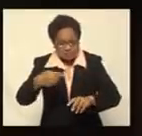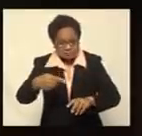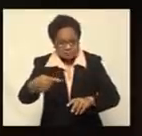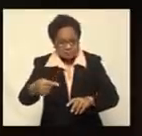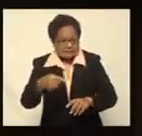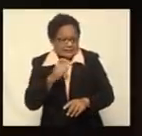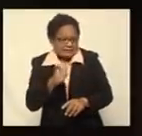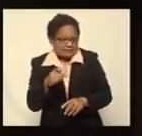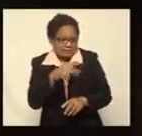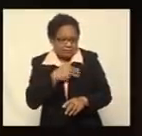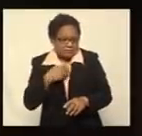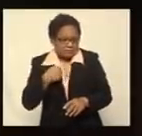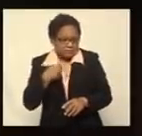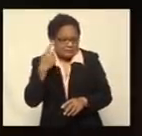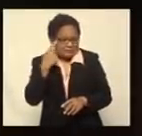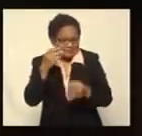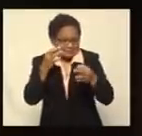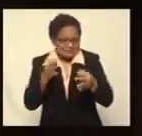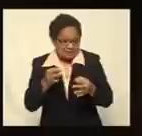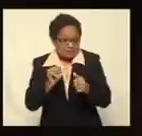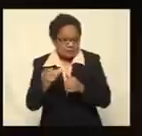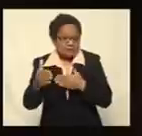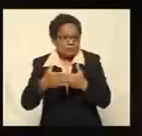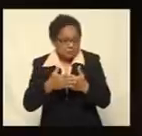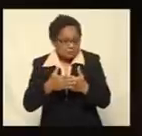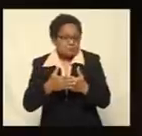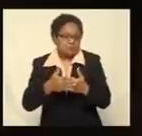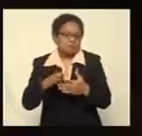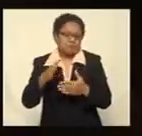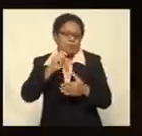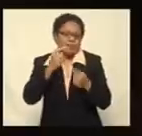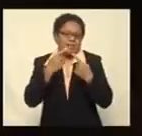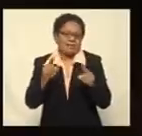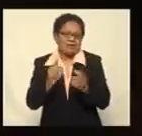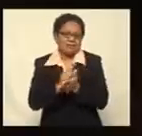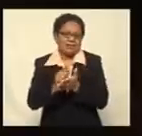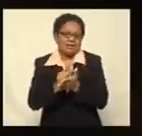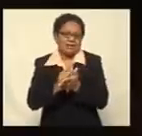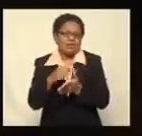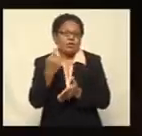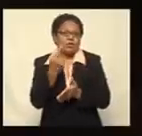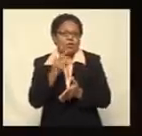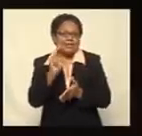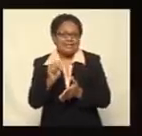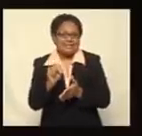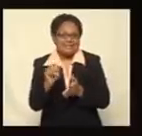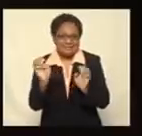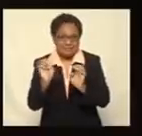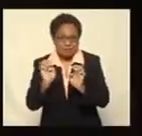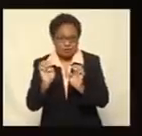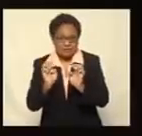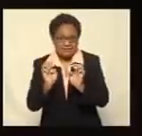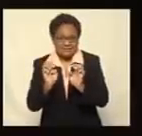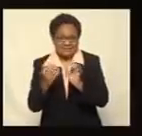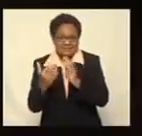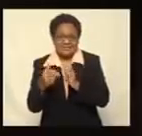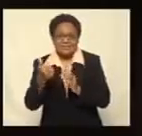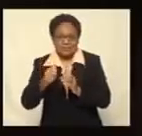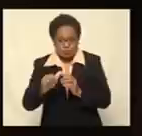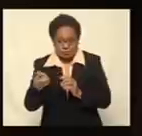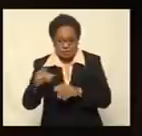hospital is necessary. So people who need to use these emergency services are advised to do so, but